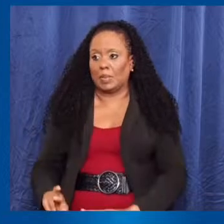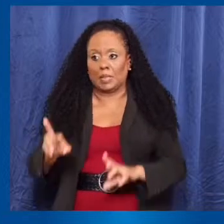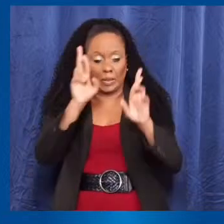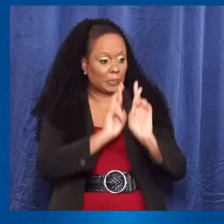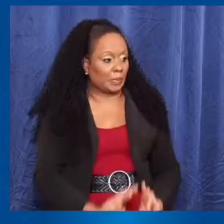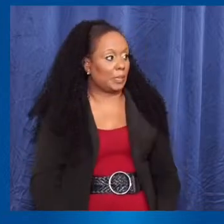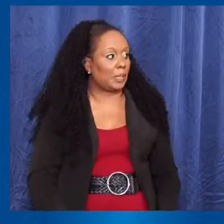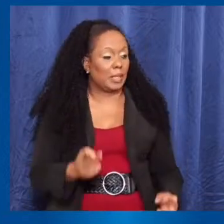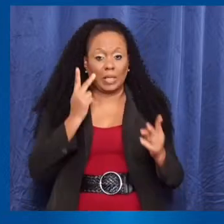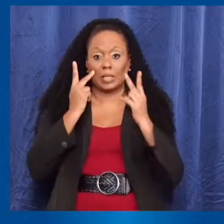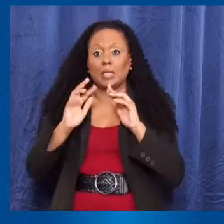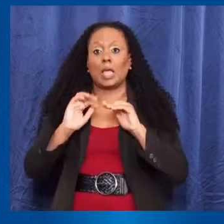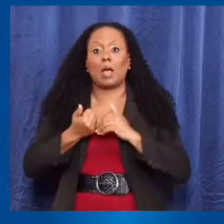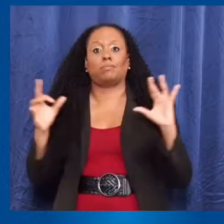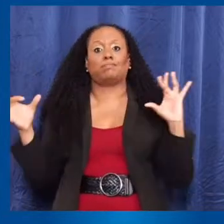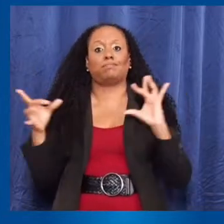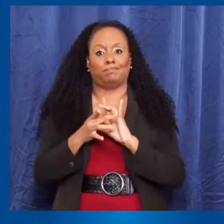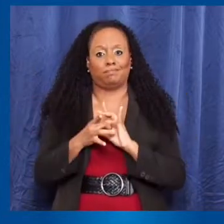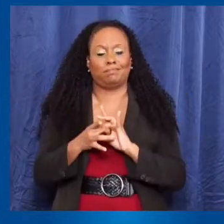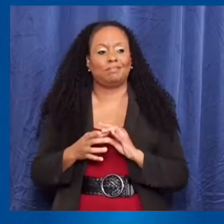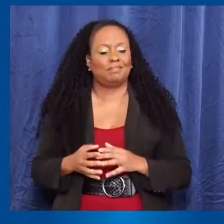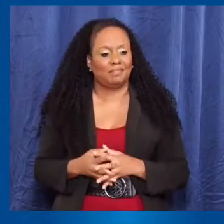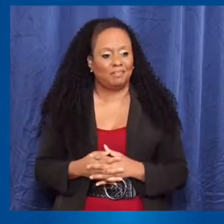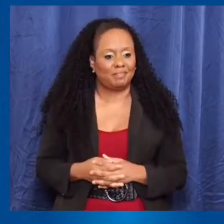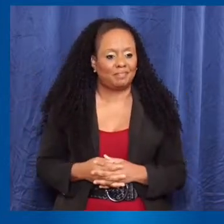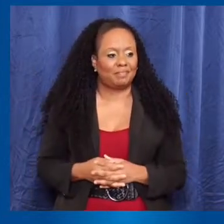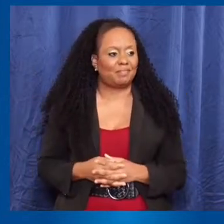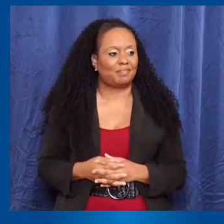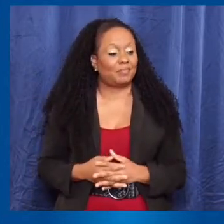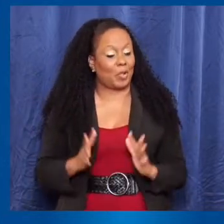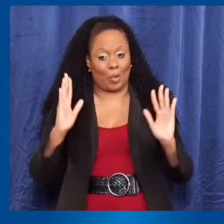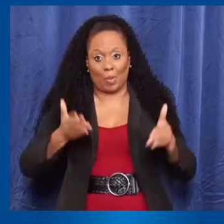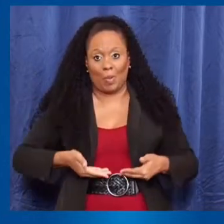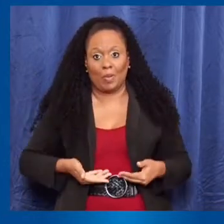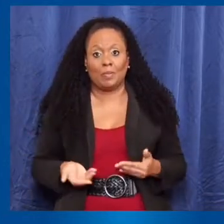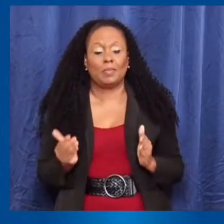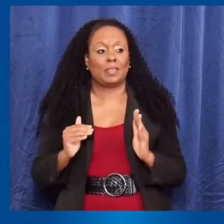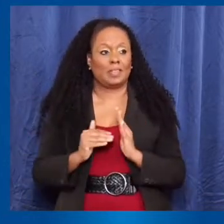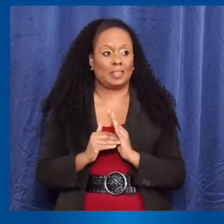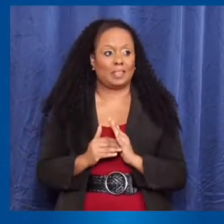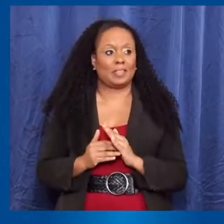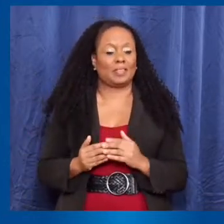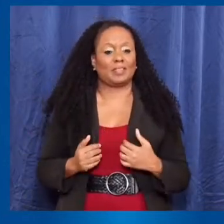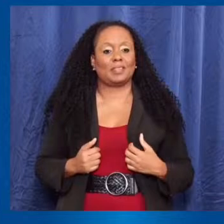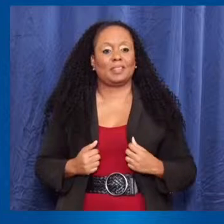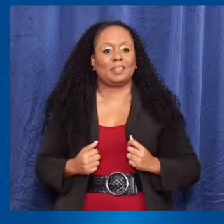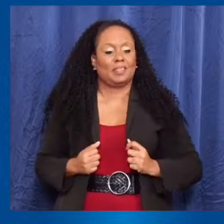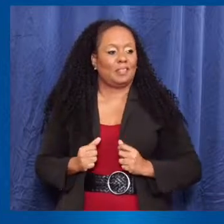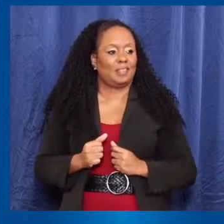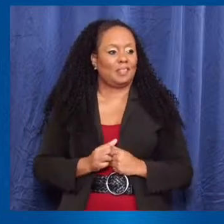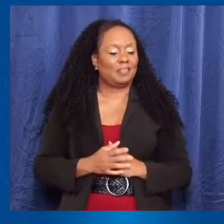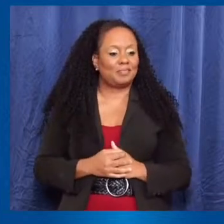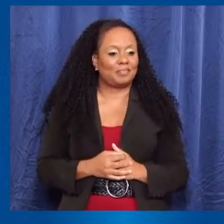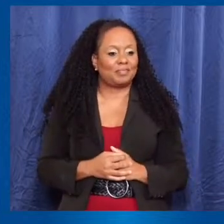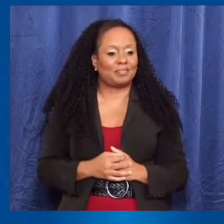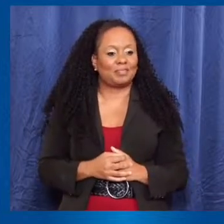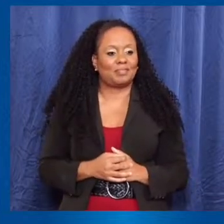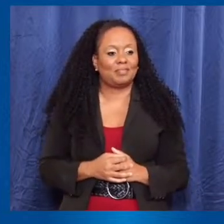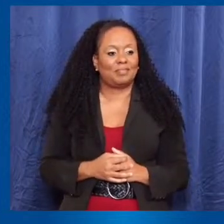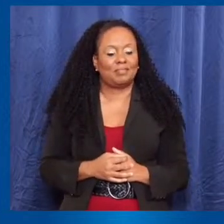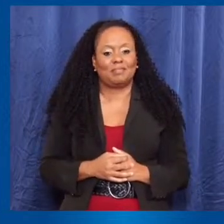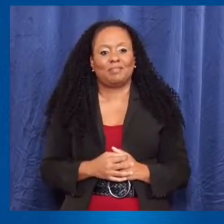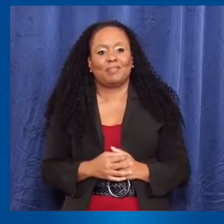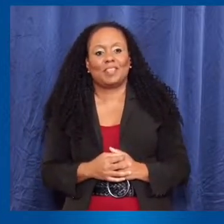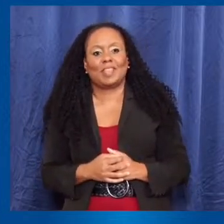and to see how we can bridge the gaps. So I welcome you again. I say to you, please don't treat this 24 hours as a trip